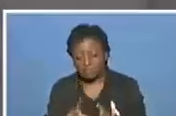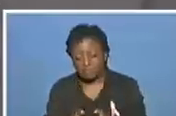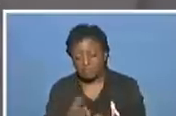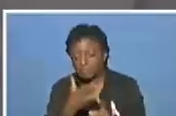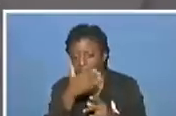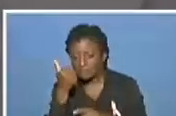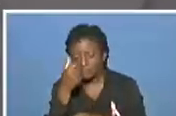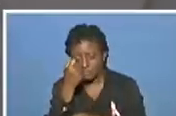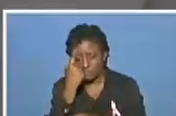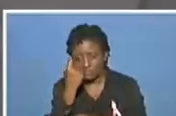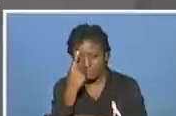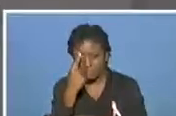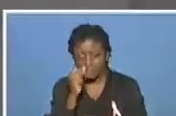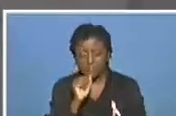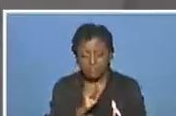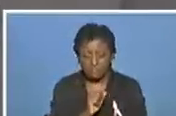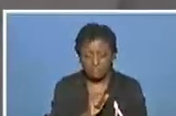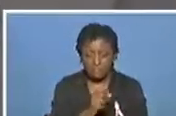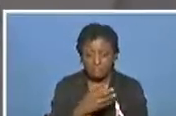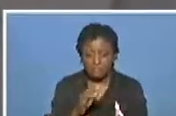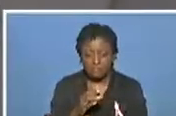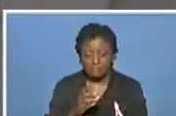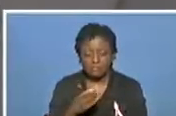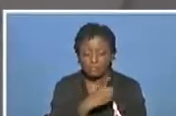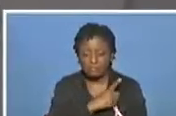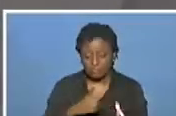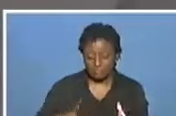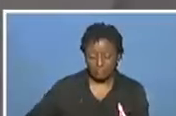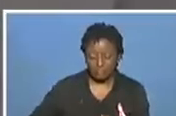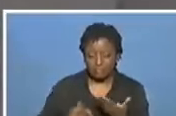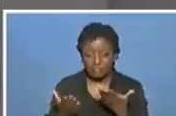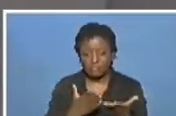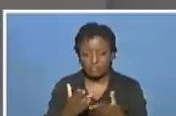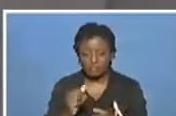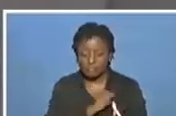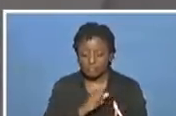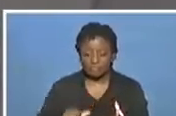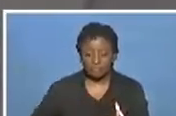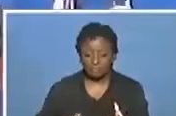the diplomatic service. Ambassador at Large for